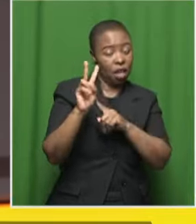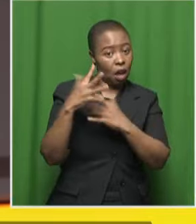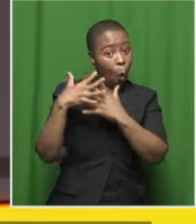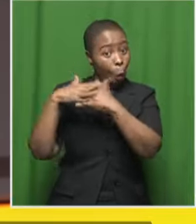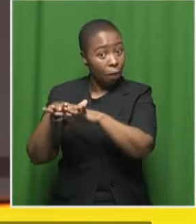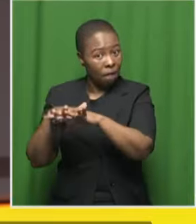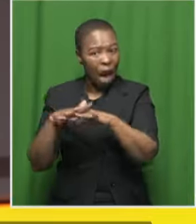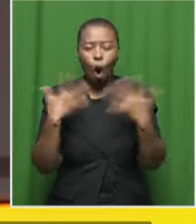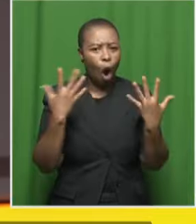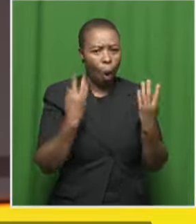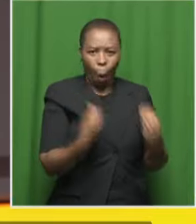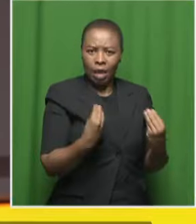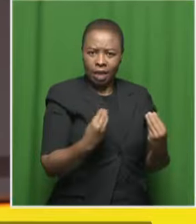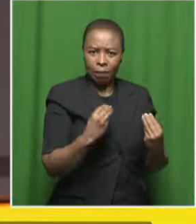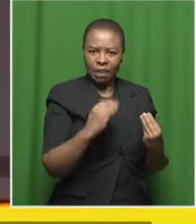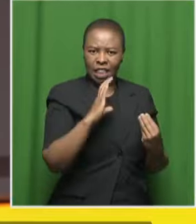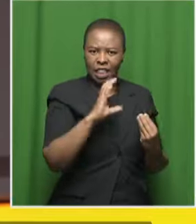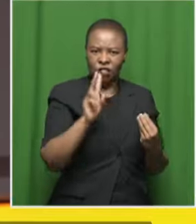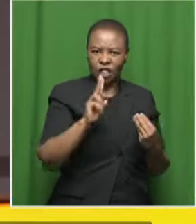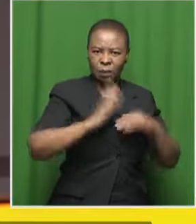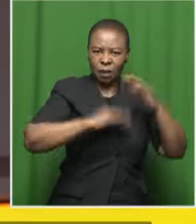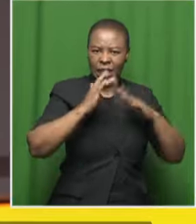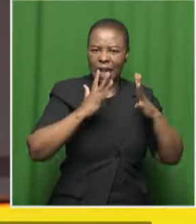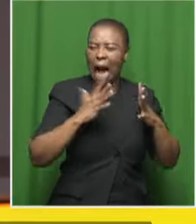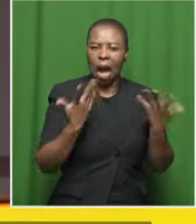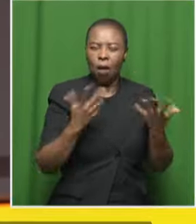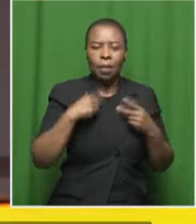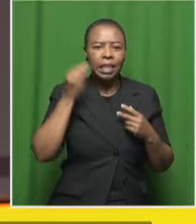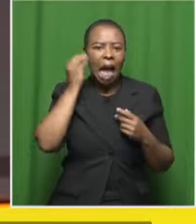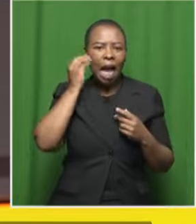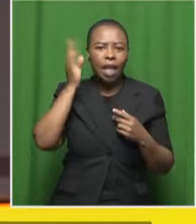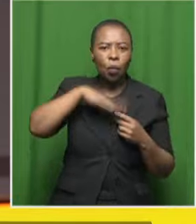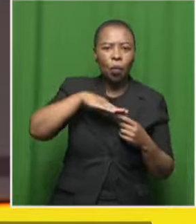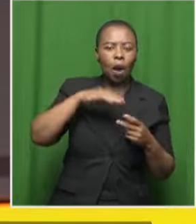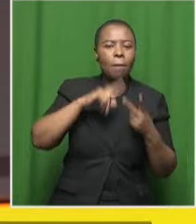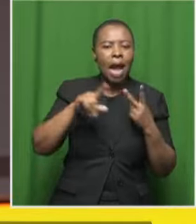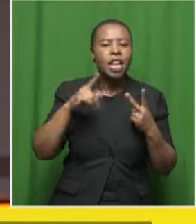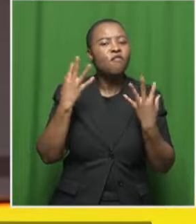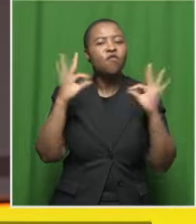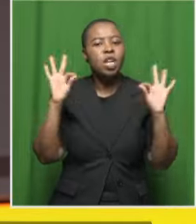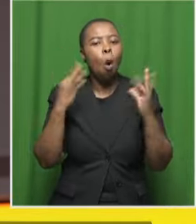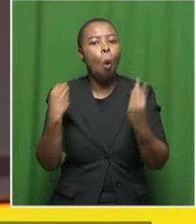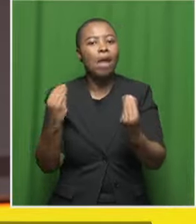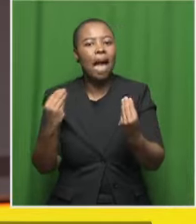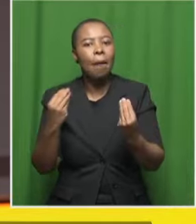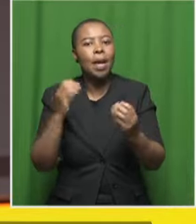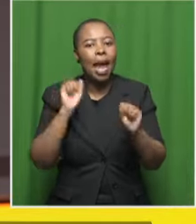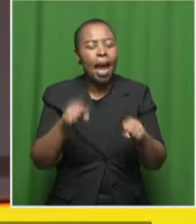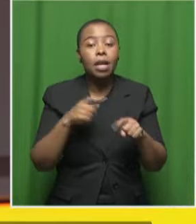or should it be a WhatsApp CV builder? Mm. Like, I don't have data. I've got free WhatsApp bundles. So Jik'iZinto,